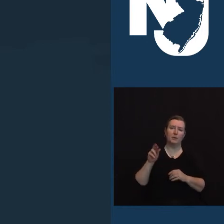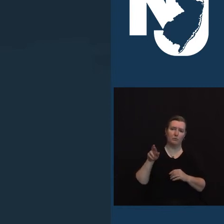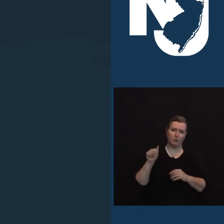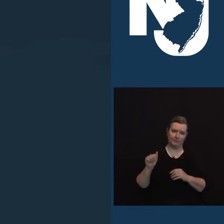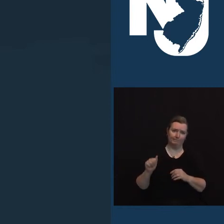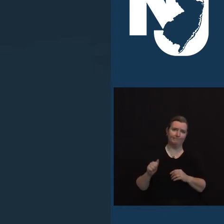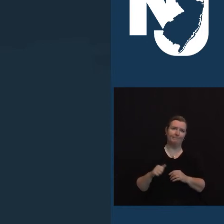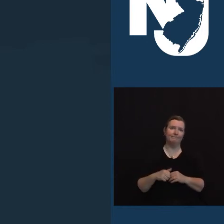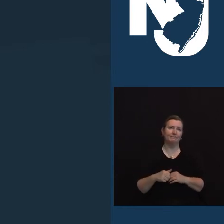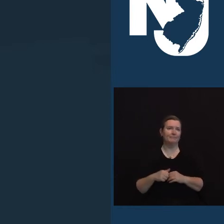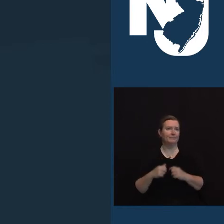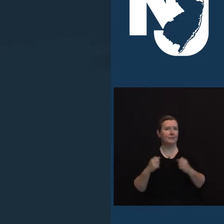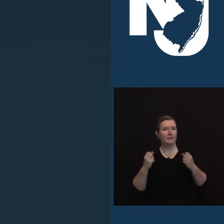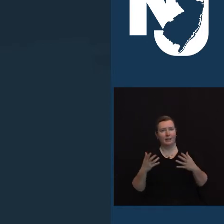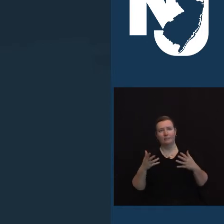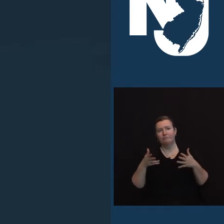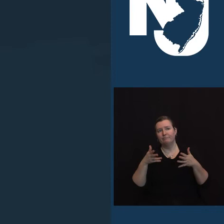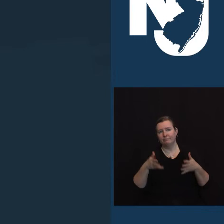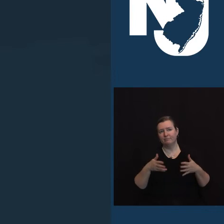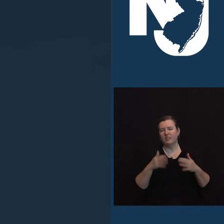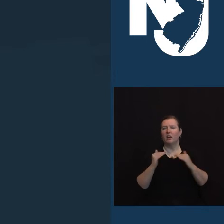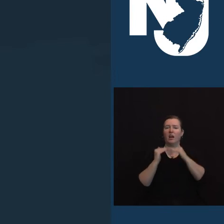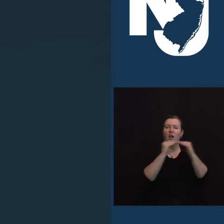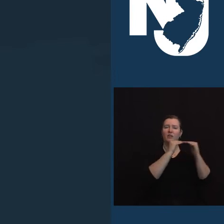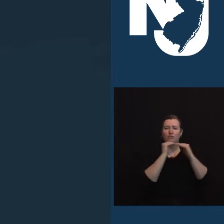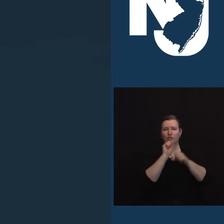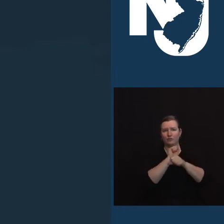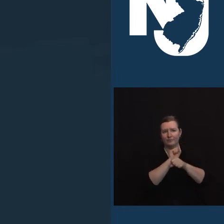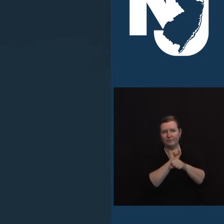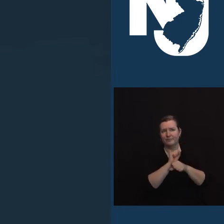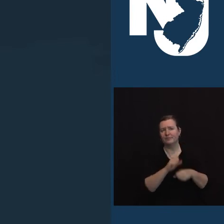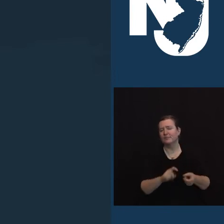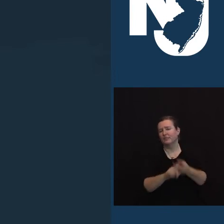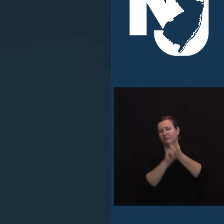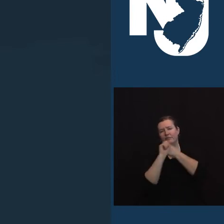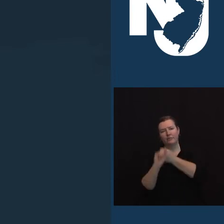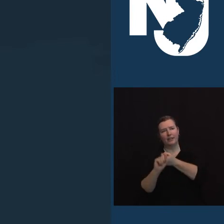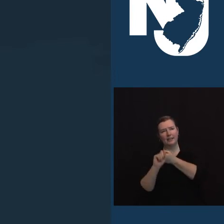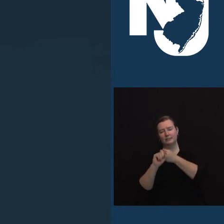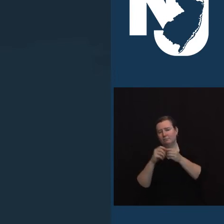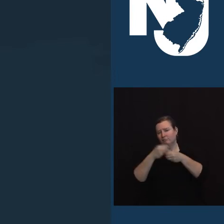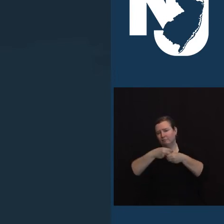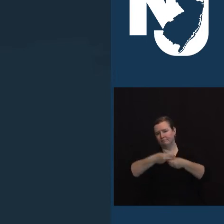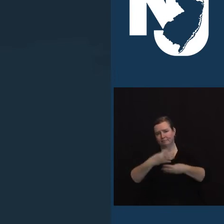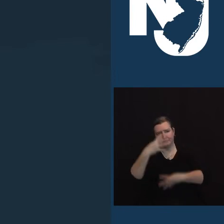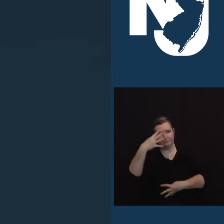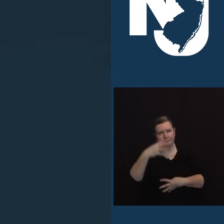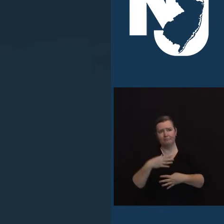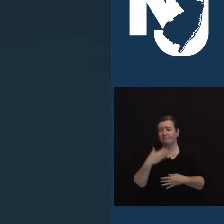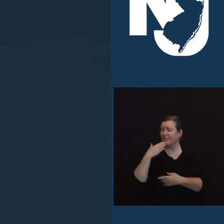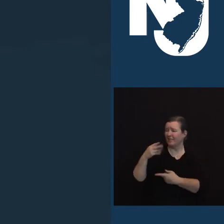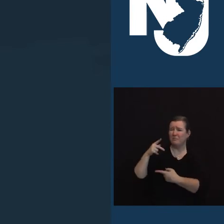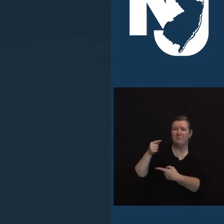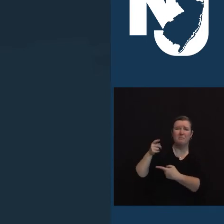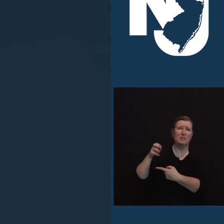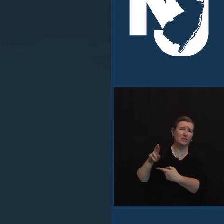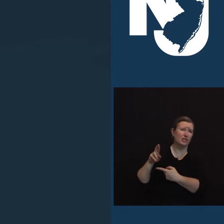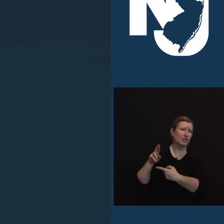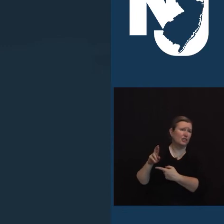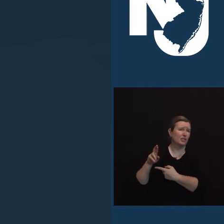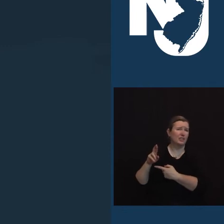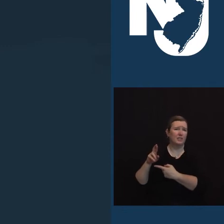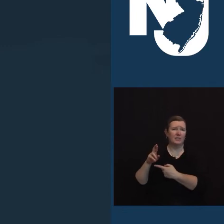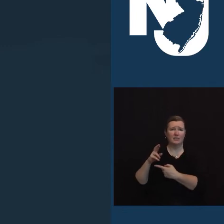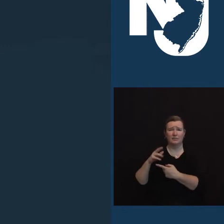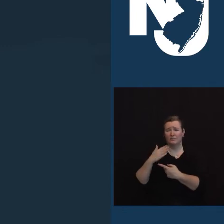countless friends. We thank you, Peter, for your years of service and to your community and to our state. And until we meet again, may